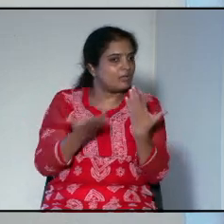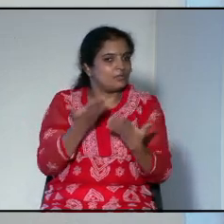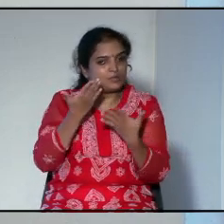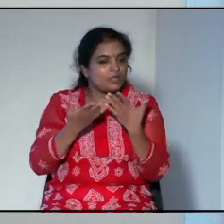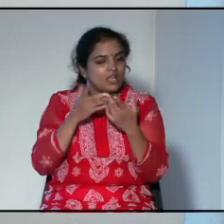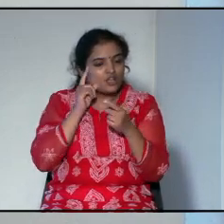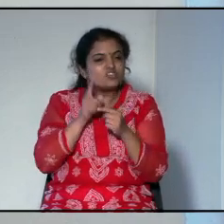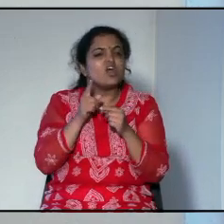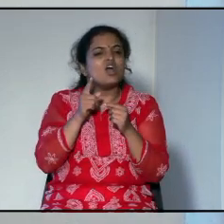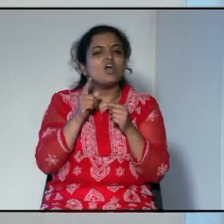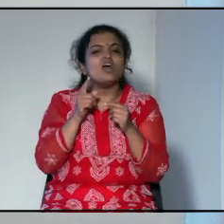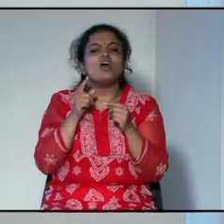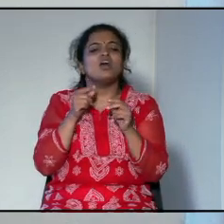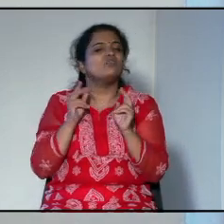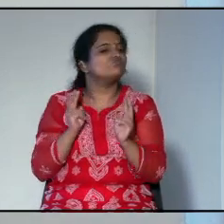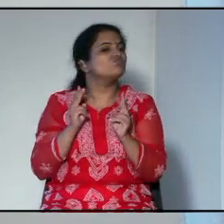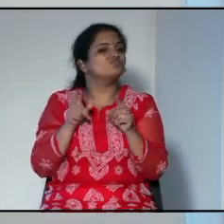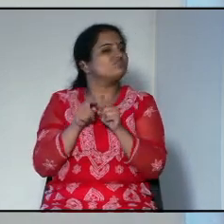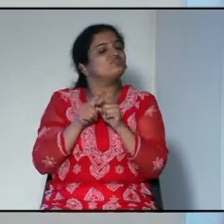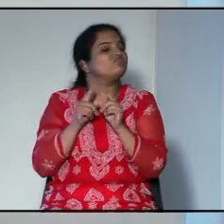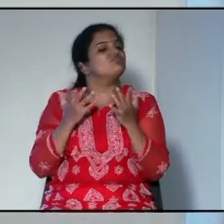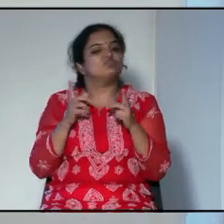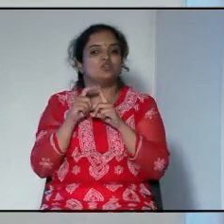the final work.